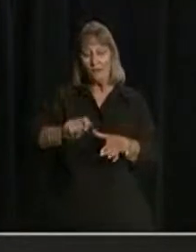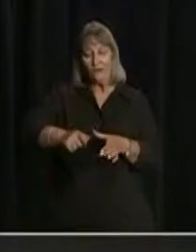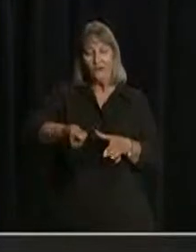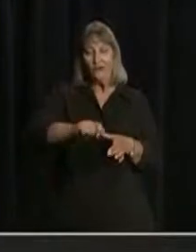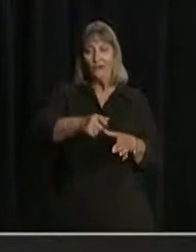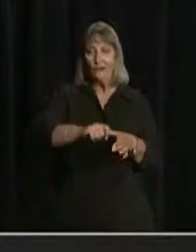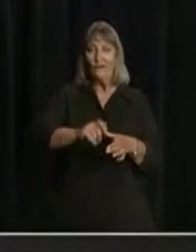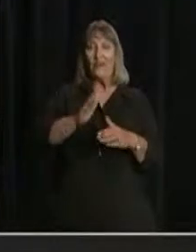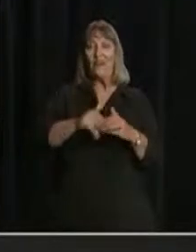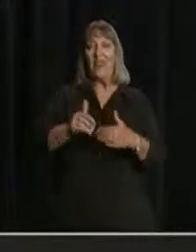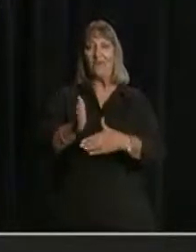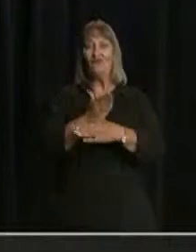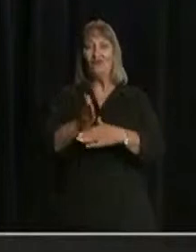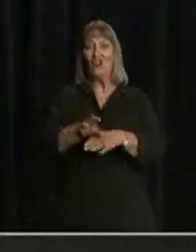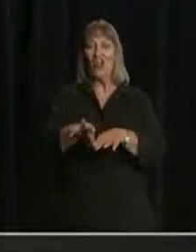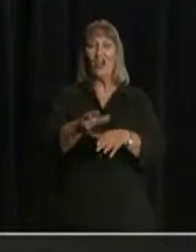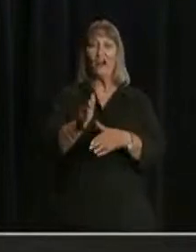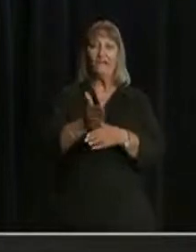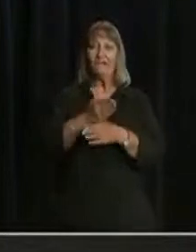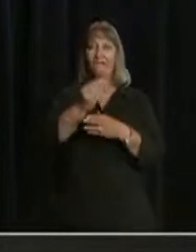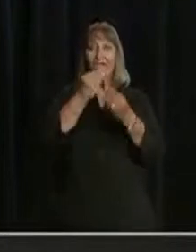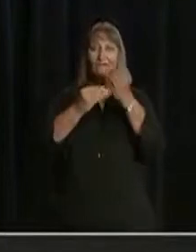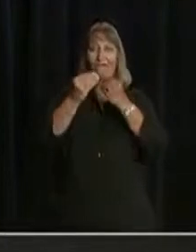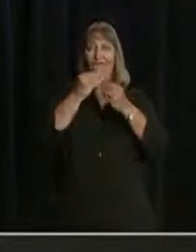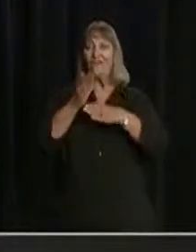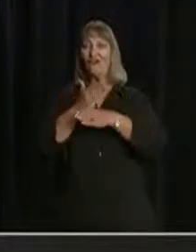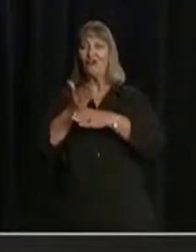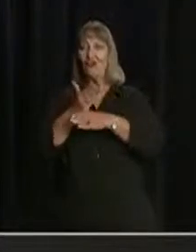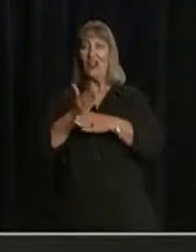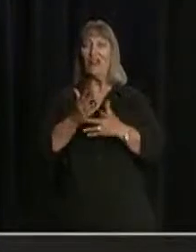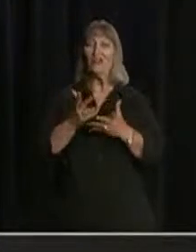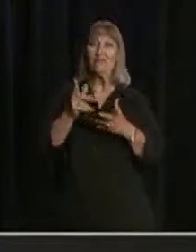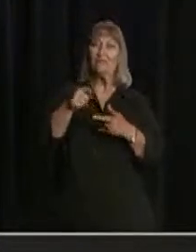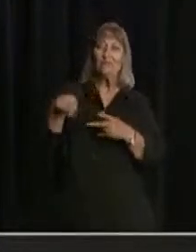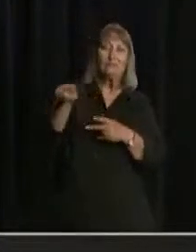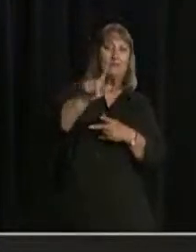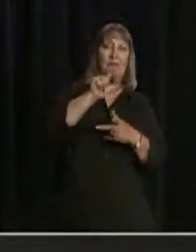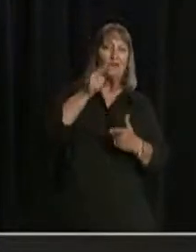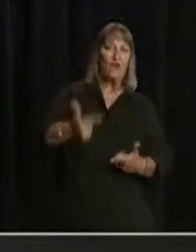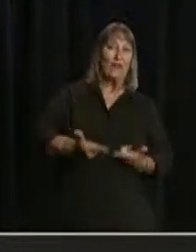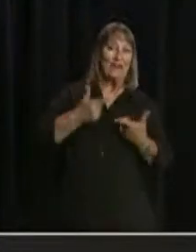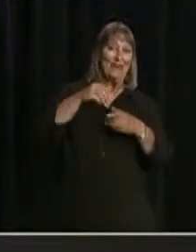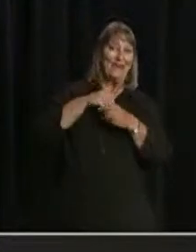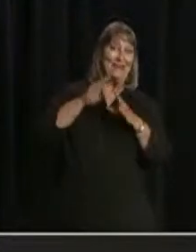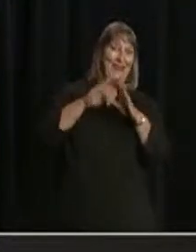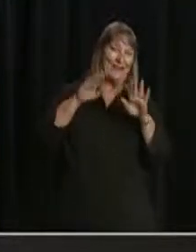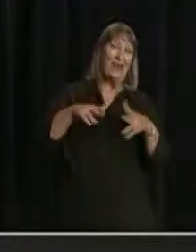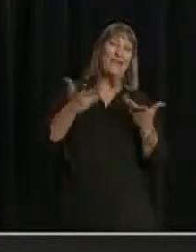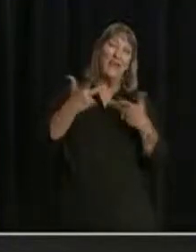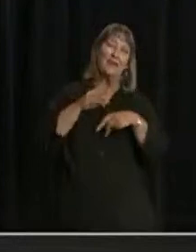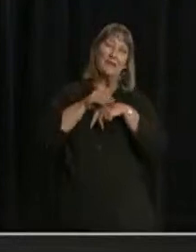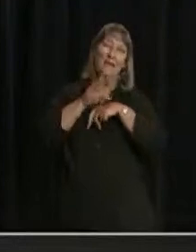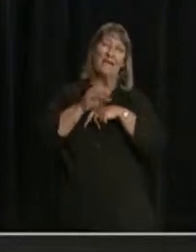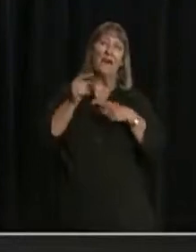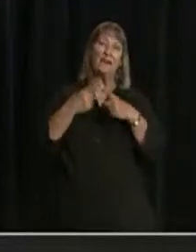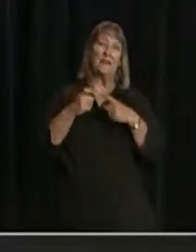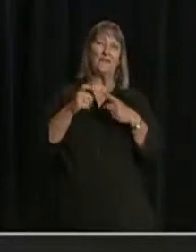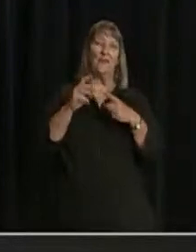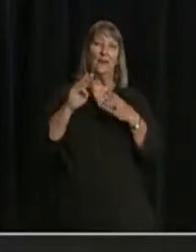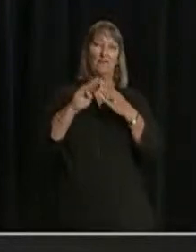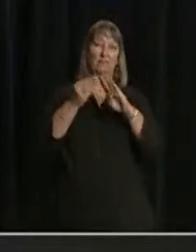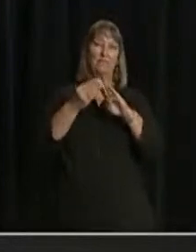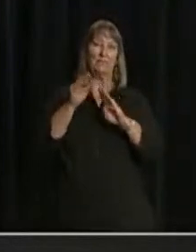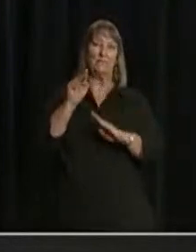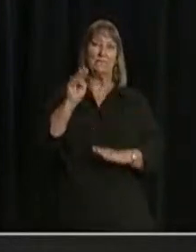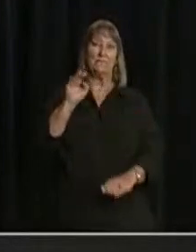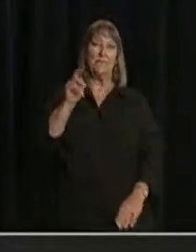is always a good idea, especially if you're with those who are not part of your household. That is advice from our Metro Health Department.